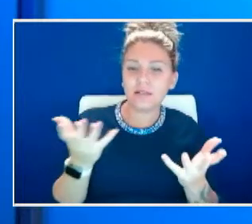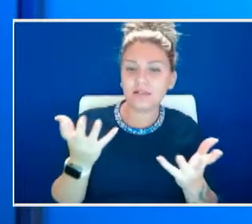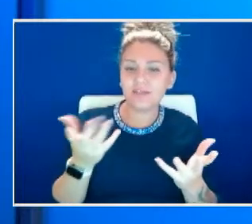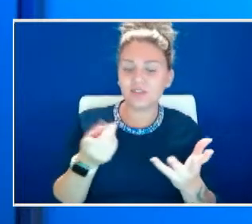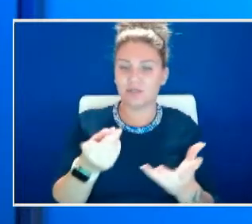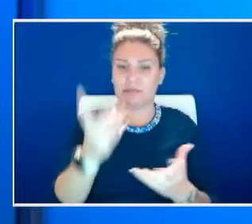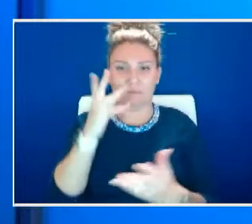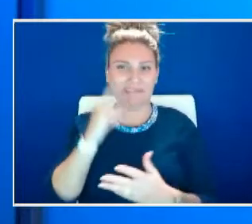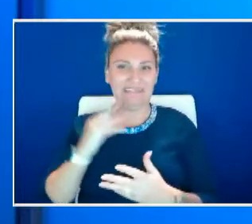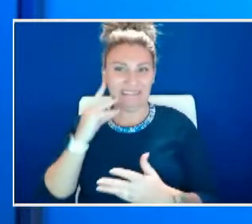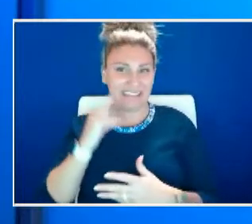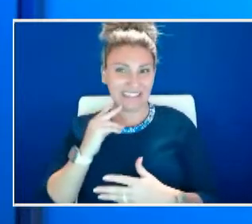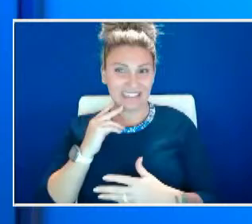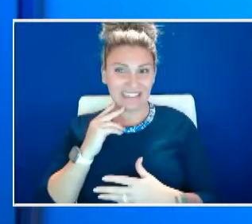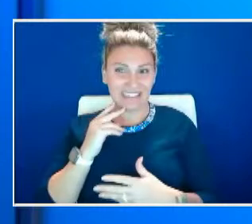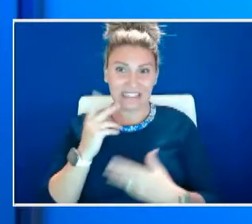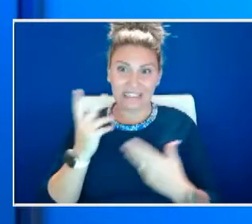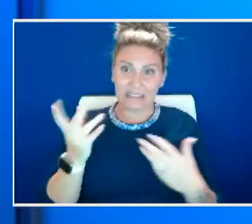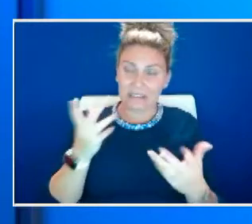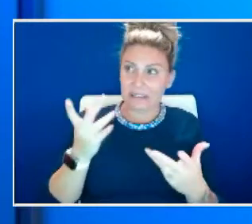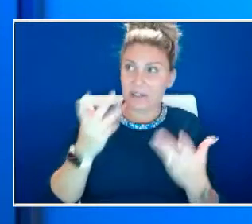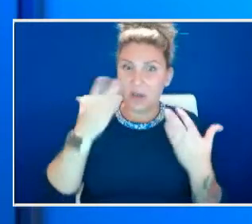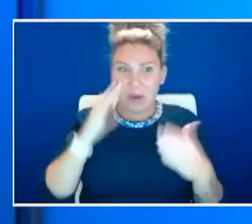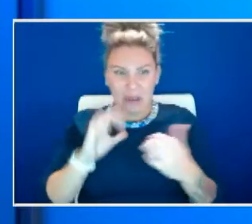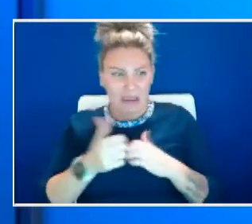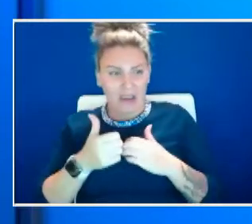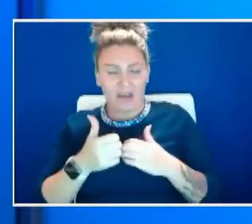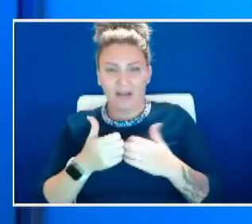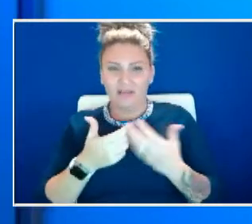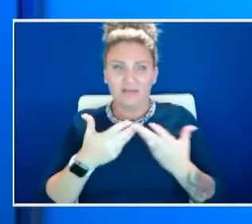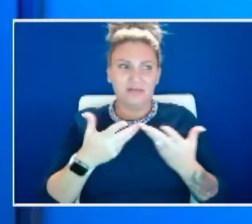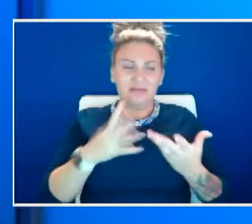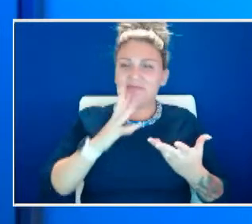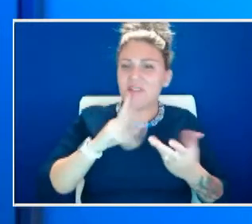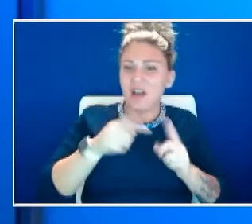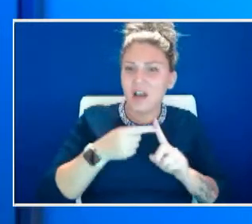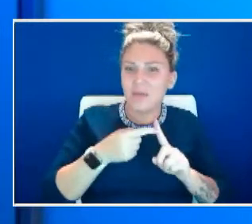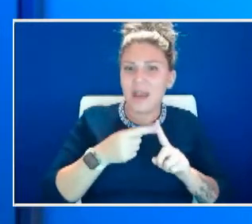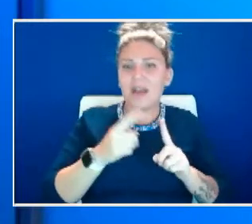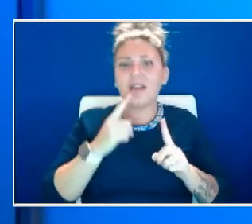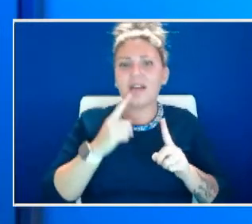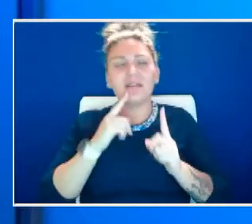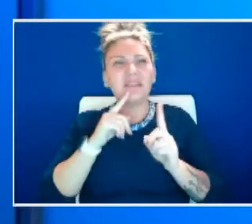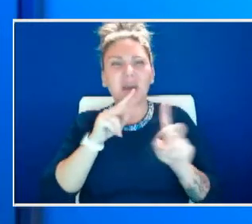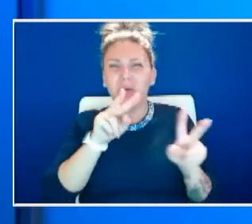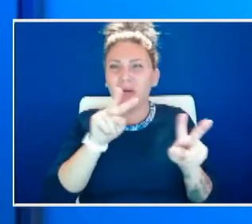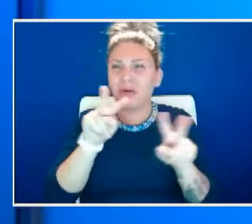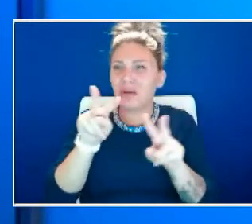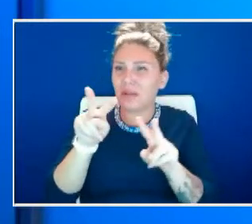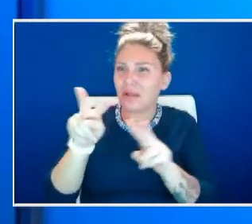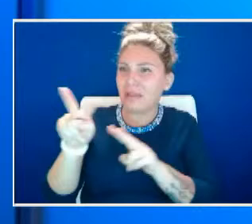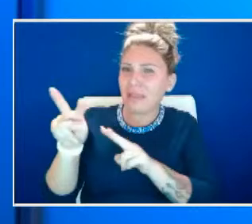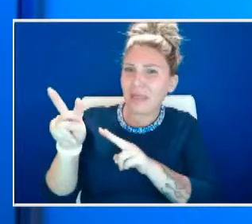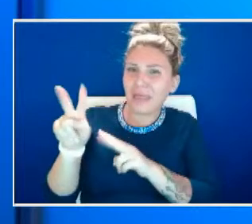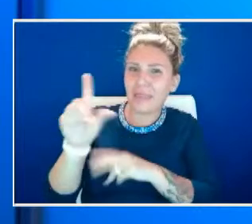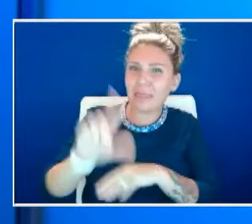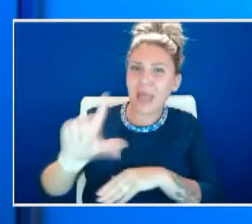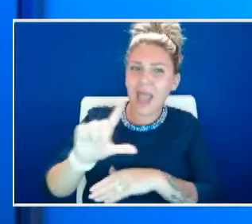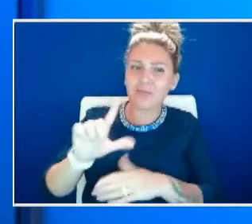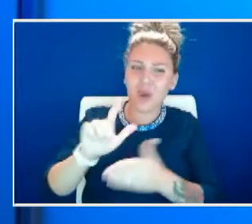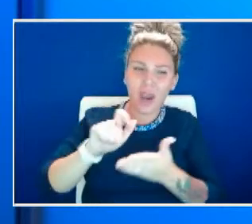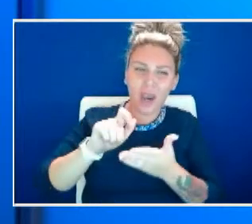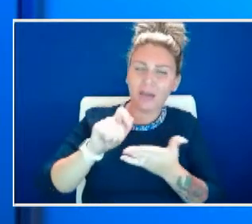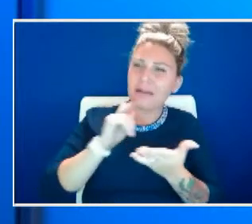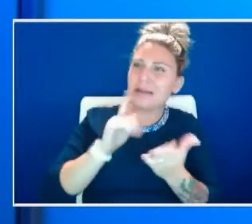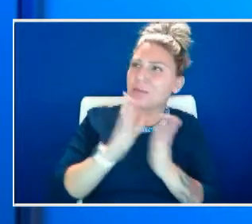through that you don't know who to talk about, and I would scour the library for books. I wanted to talk to someone who had